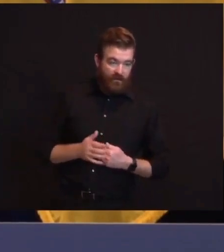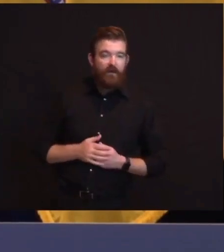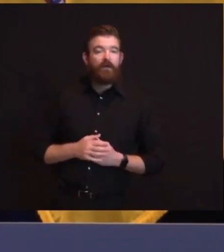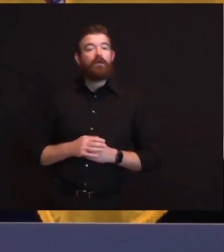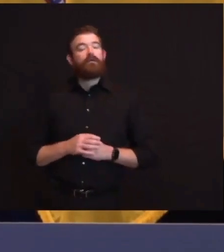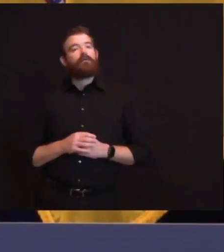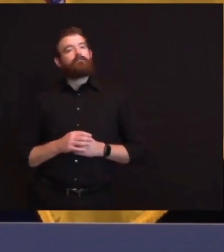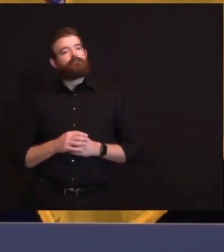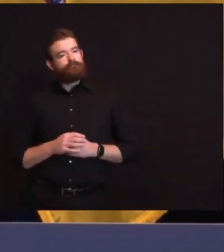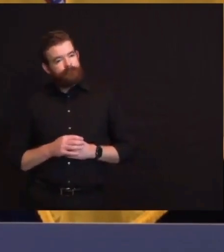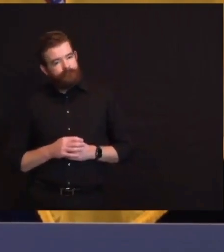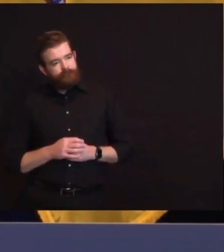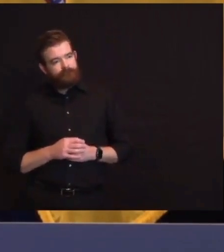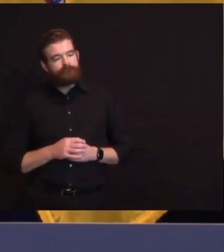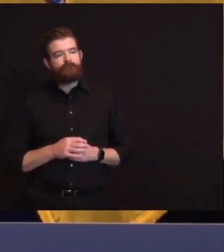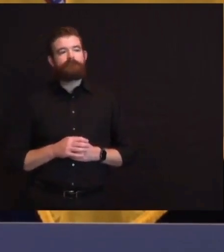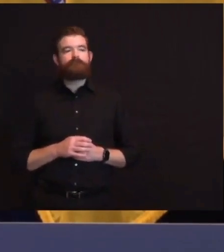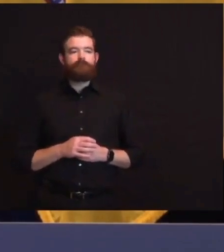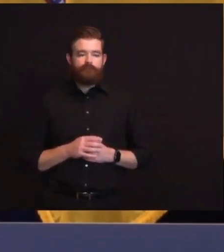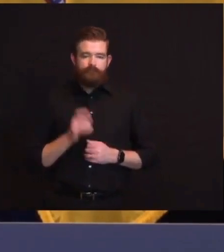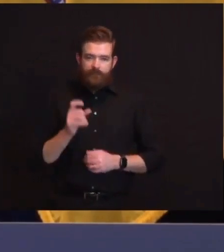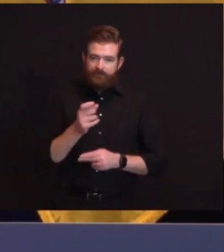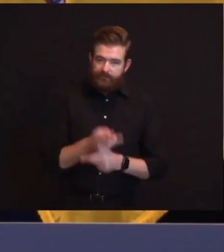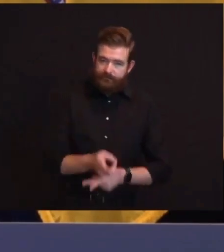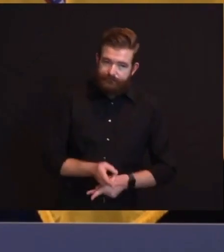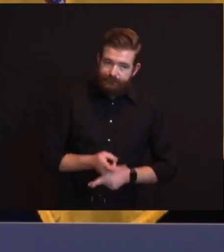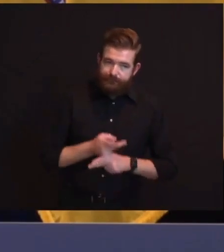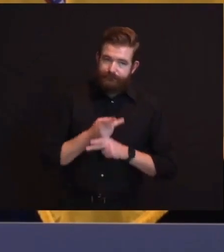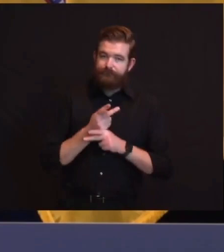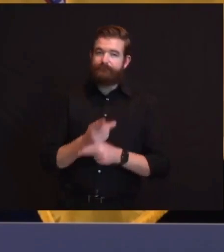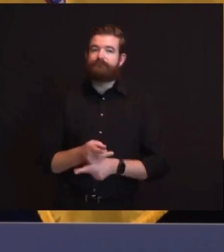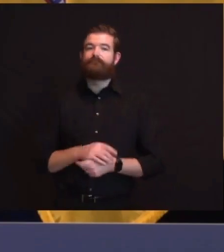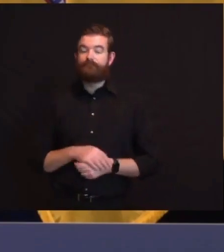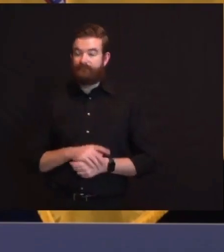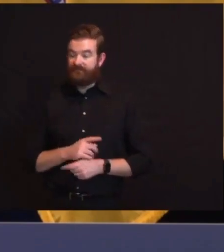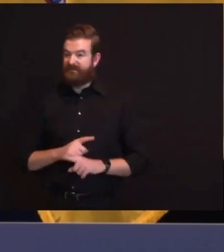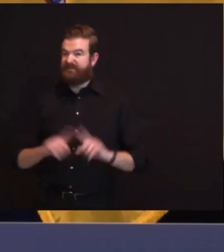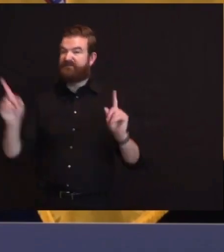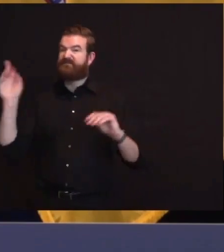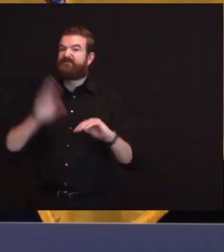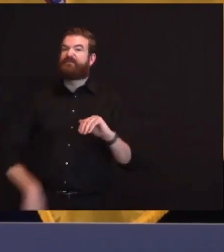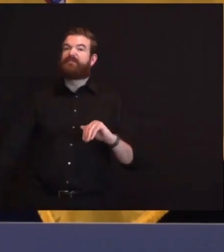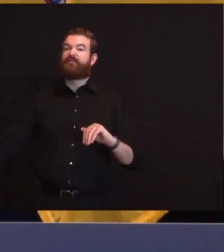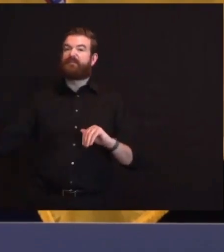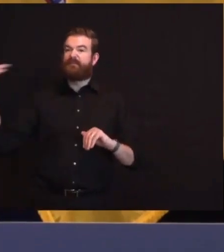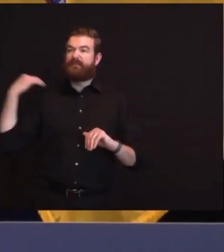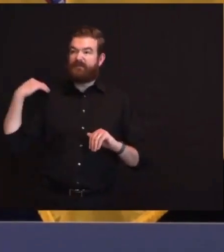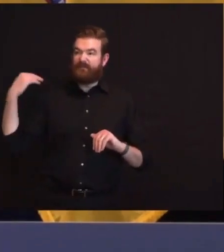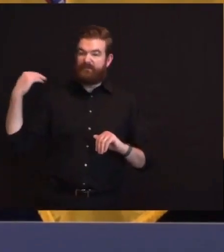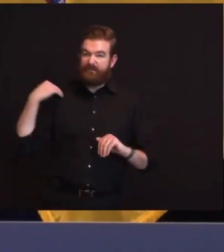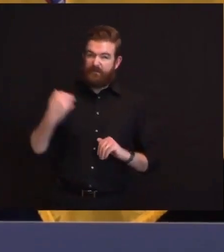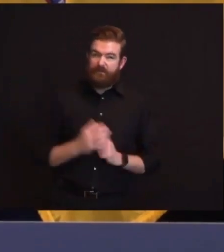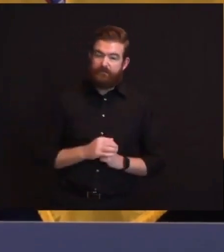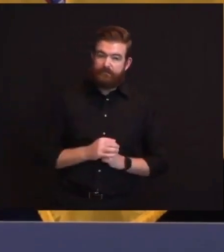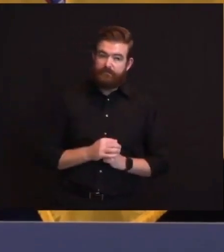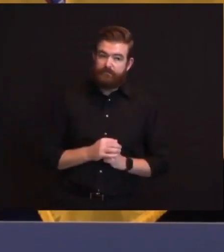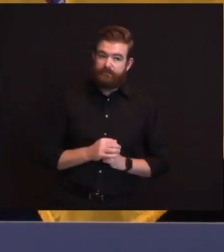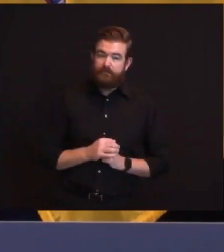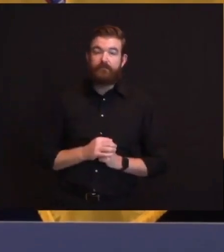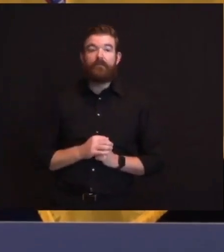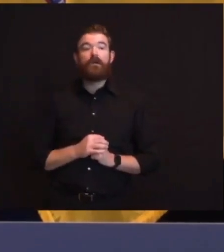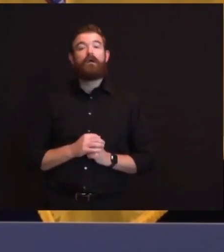approach our living reality in a way that's different than the past. And by the way, if we do it, it's a down